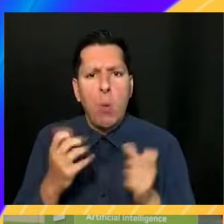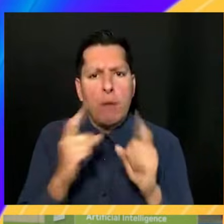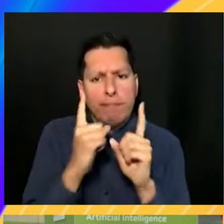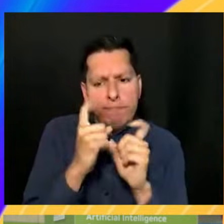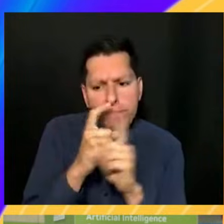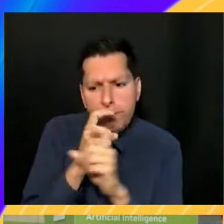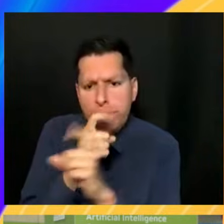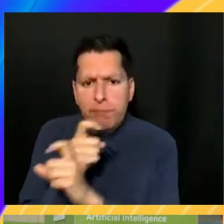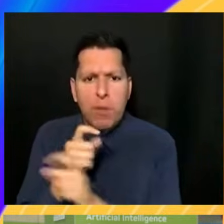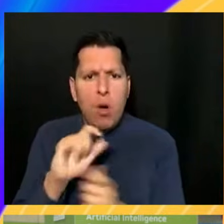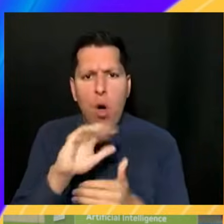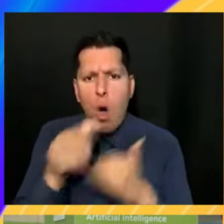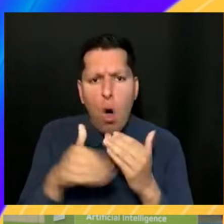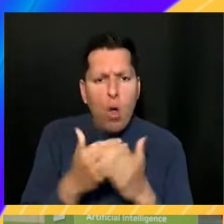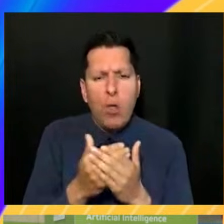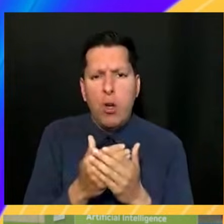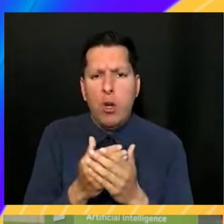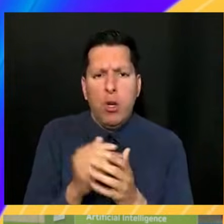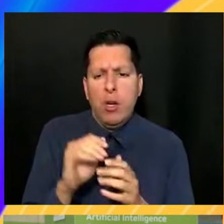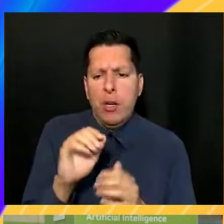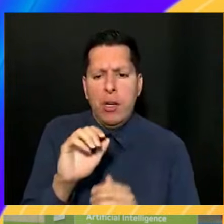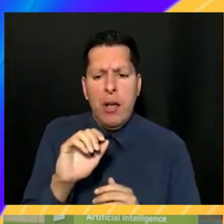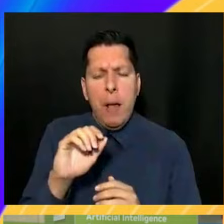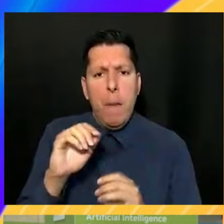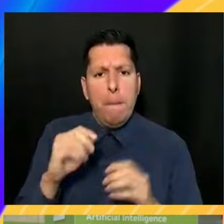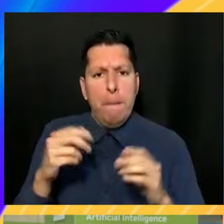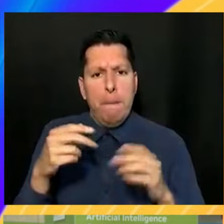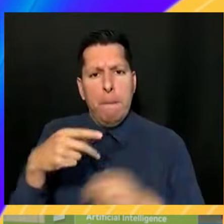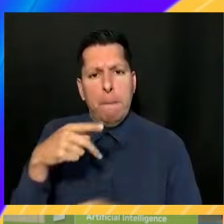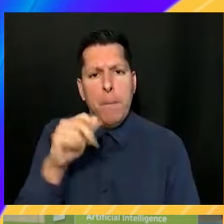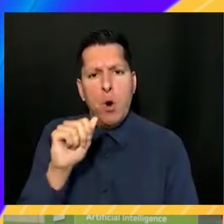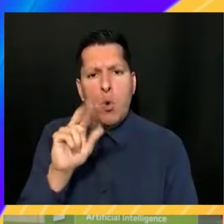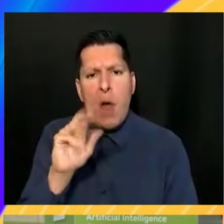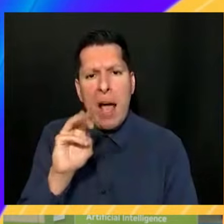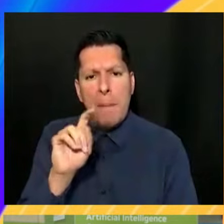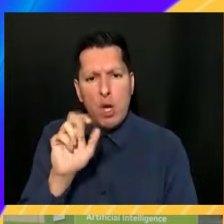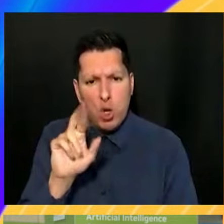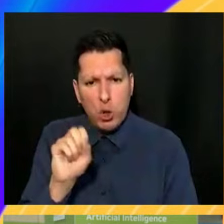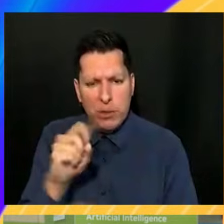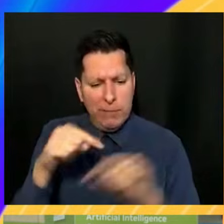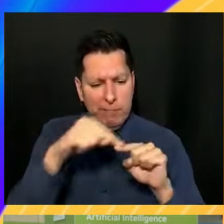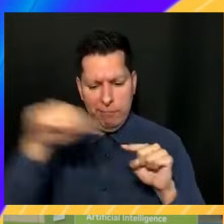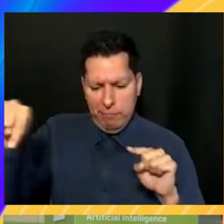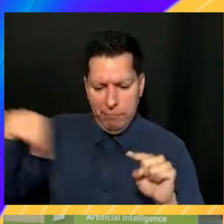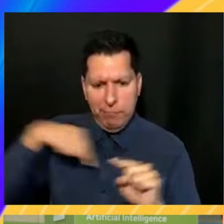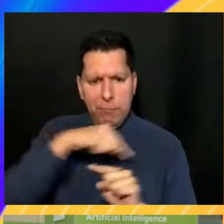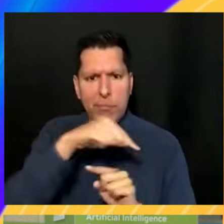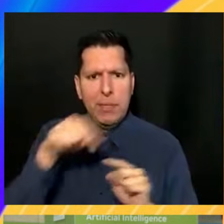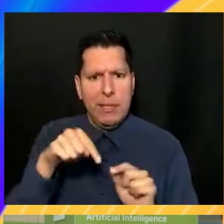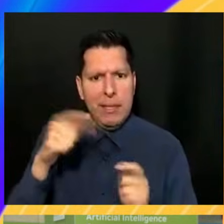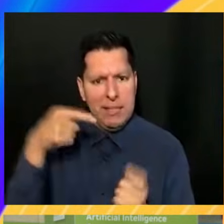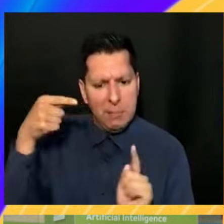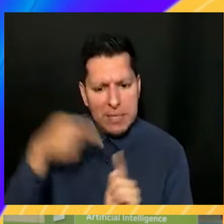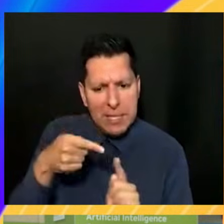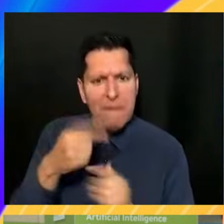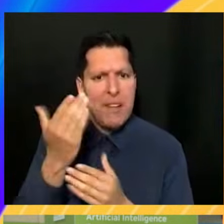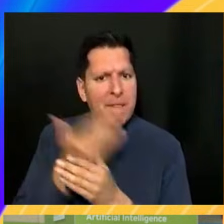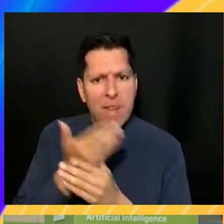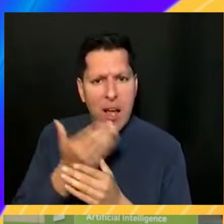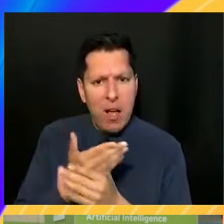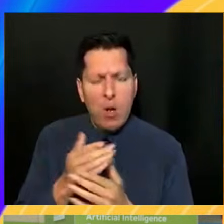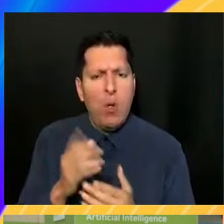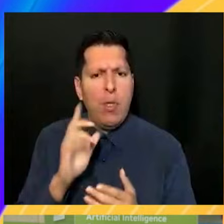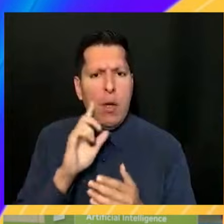So that one's done through a config rule. And so we tell you here, like, what's the specific file in the Git repo that addresses